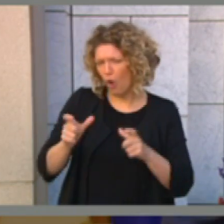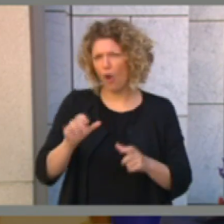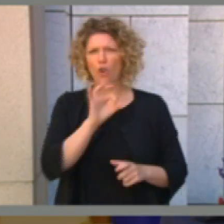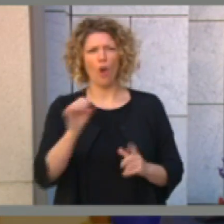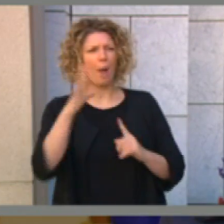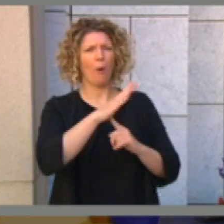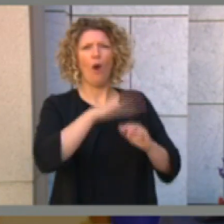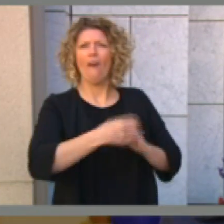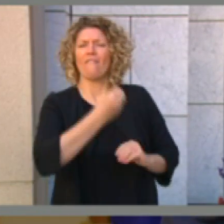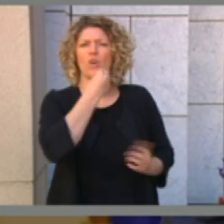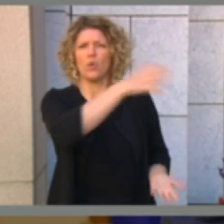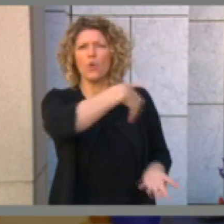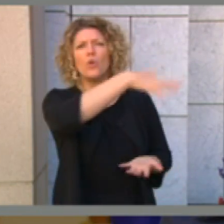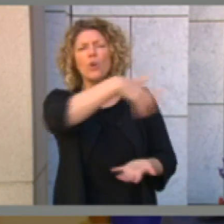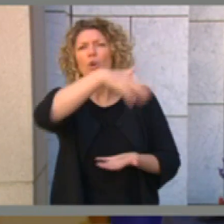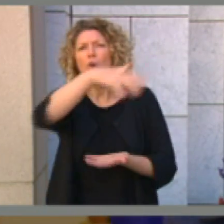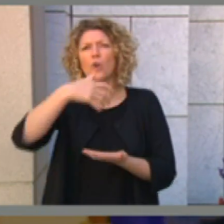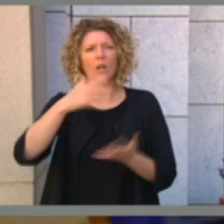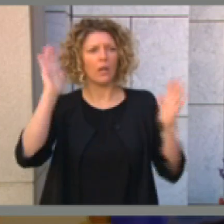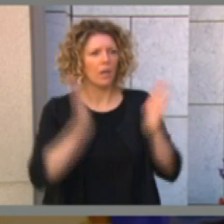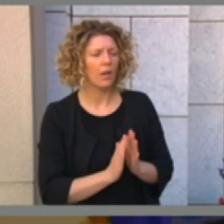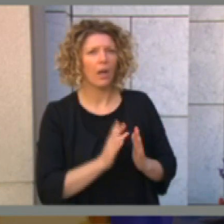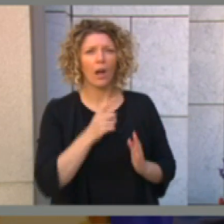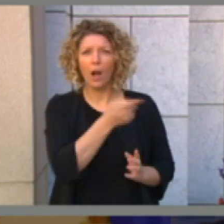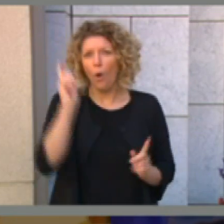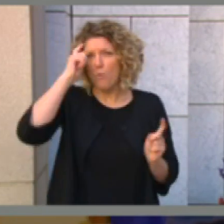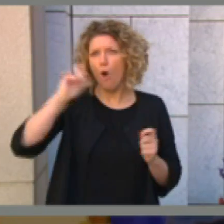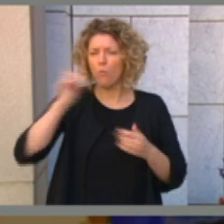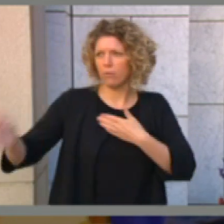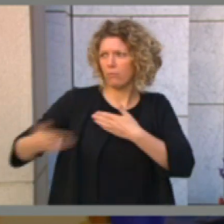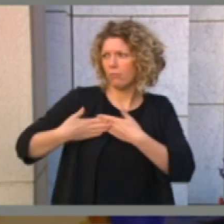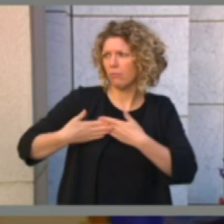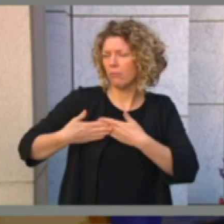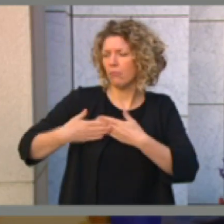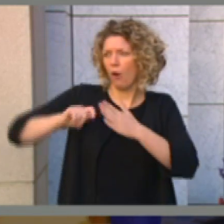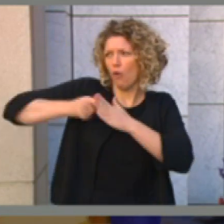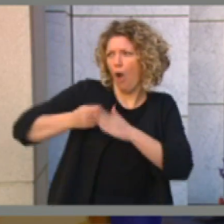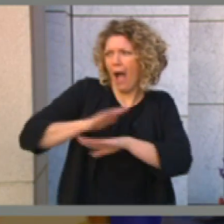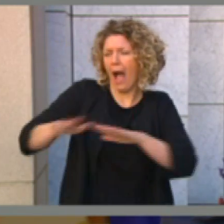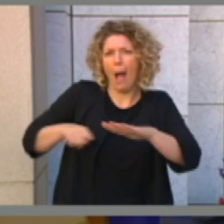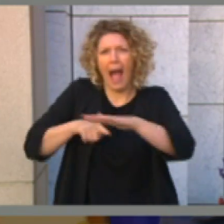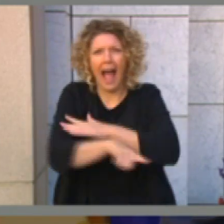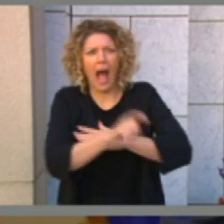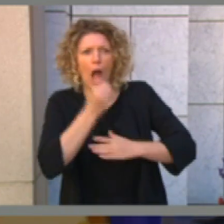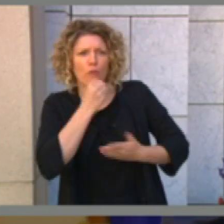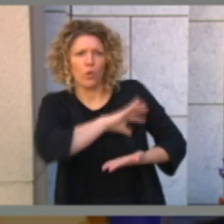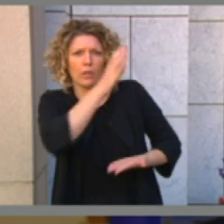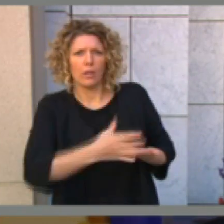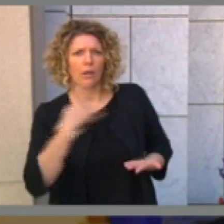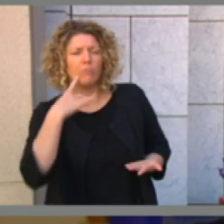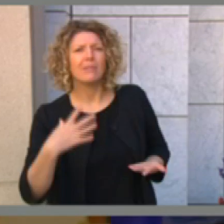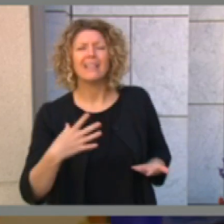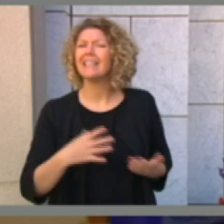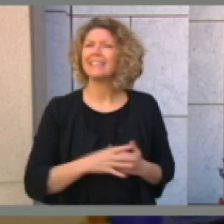no reason for people to be hoarding supplies in fear of a lockdown or anything like this. As I've said, we are putting in place scalable